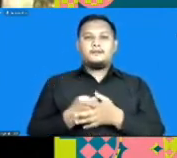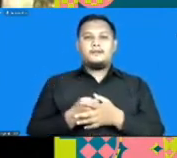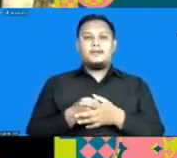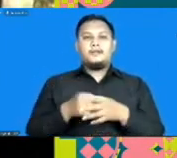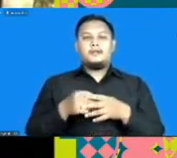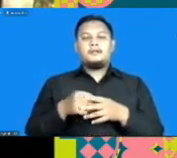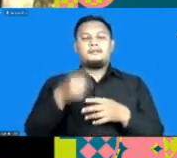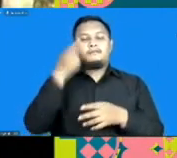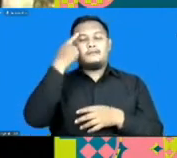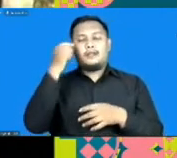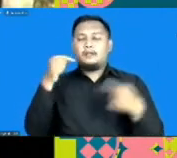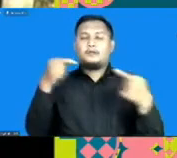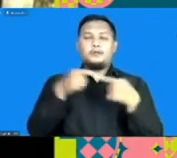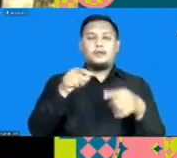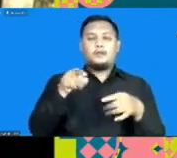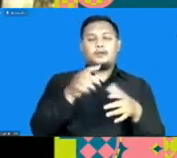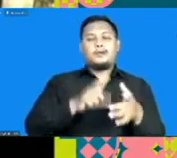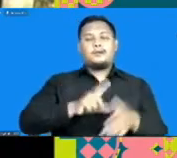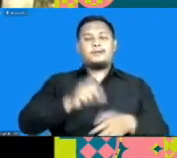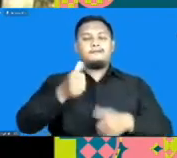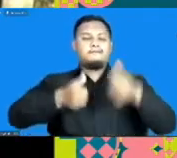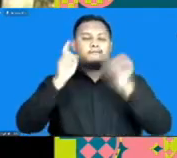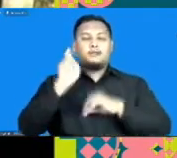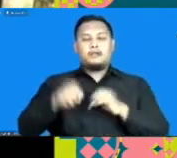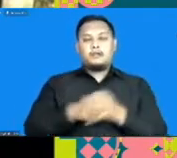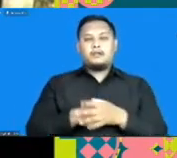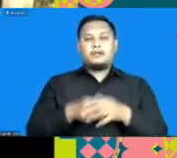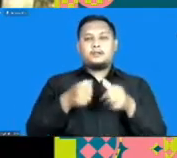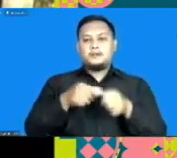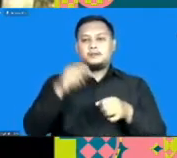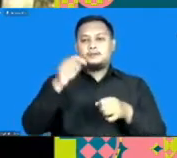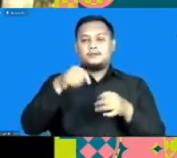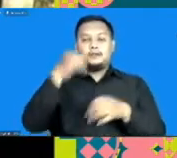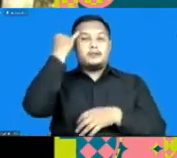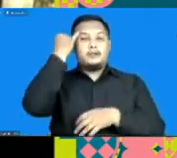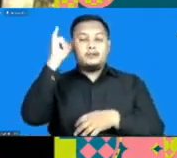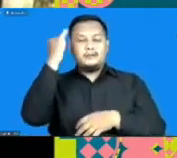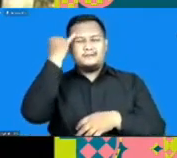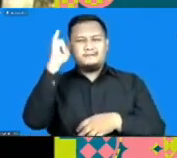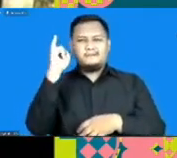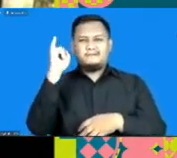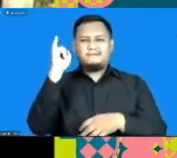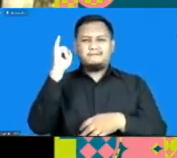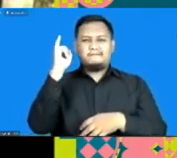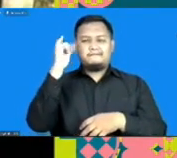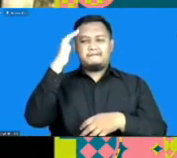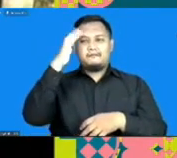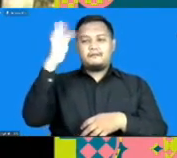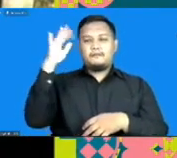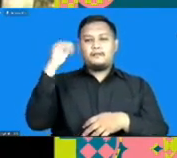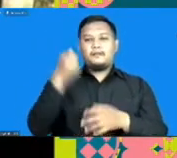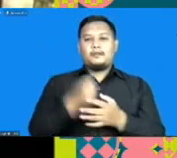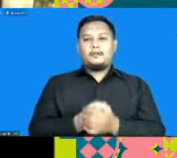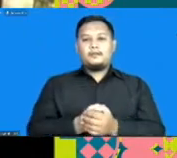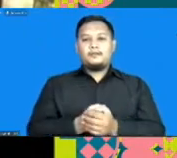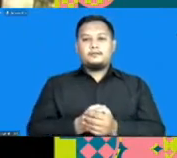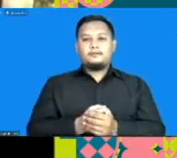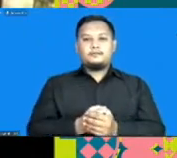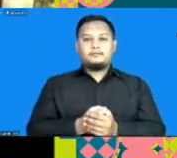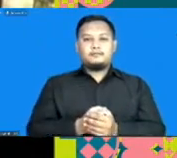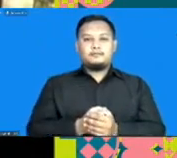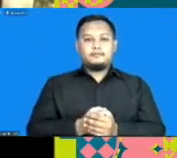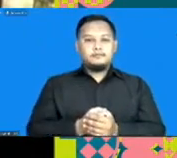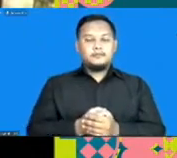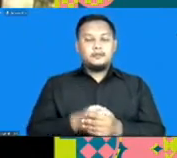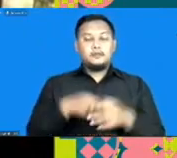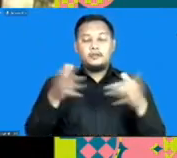with the initiatives that goes also across across the Middle East and Europe and America,